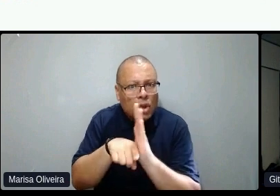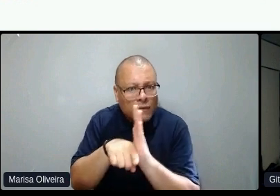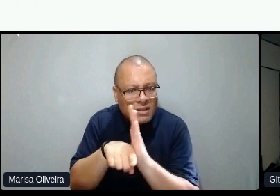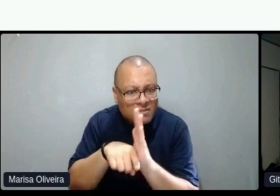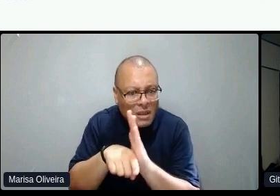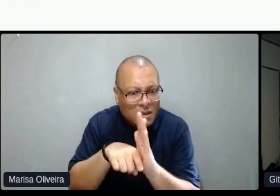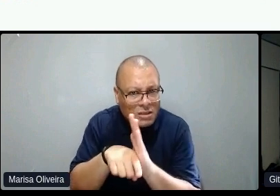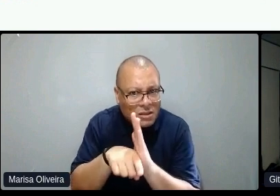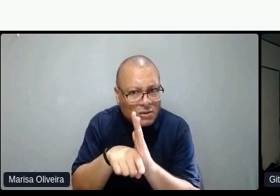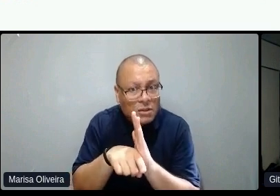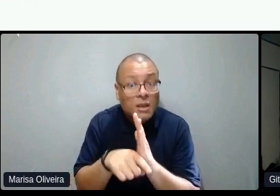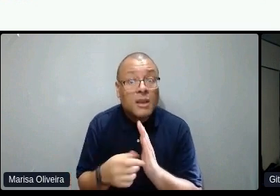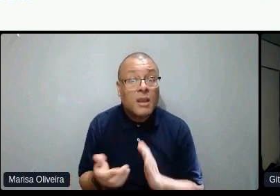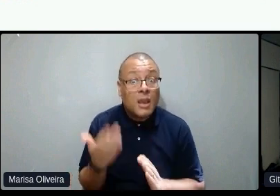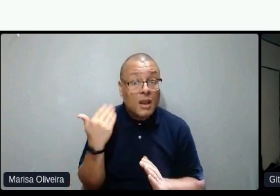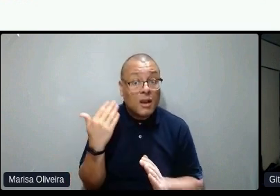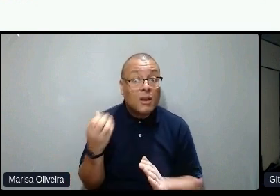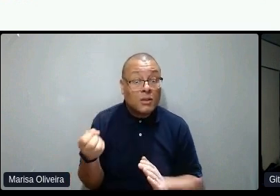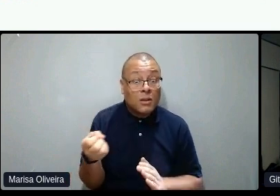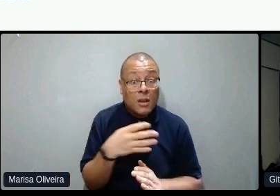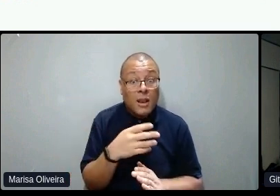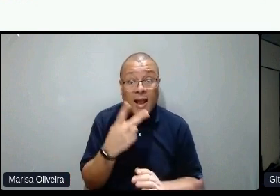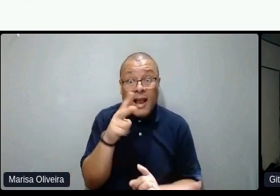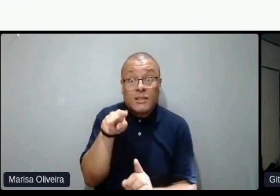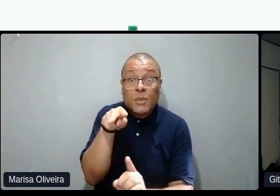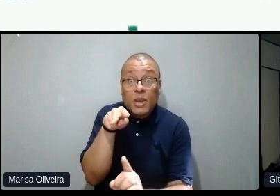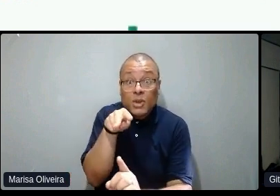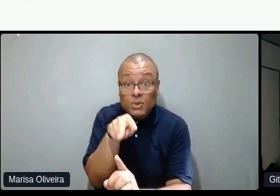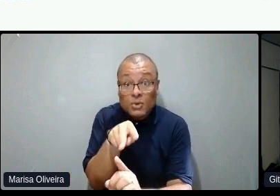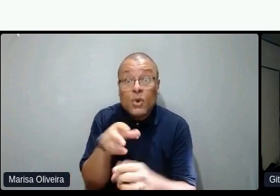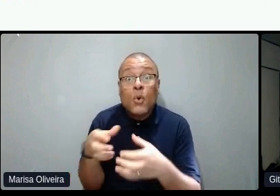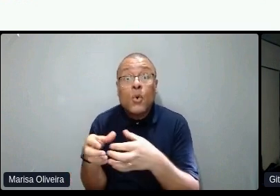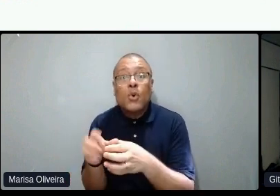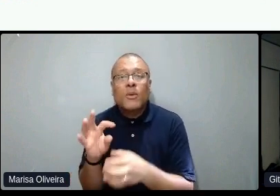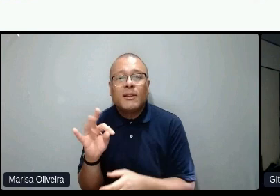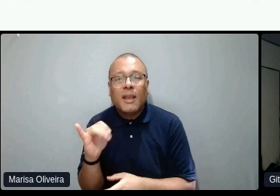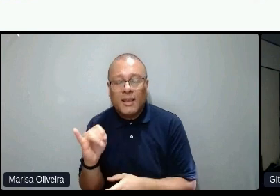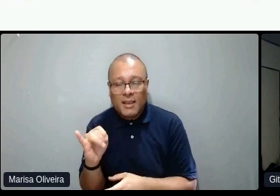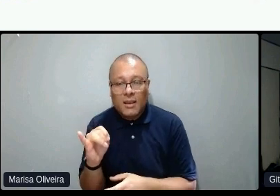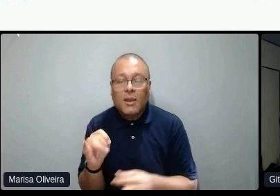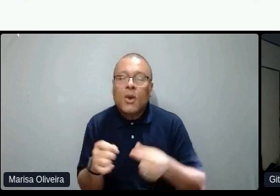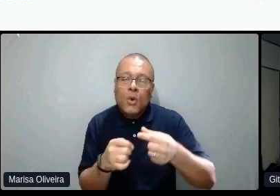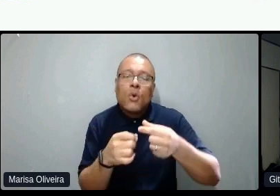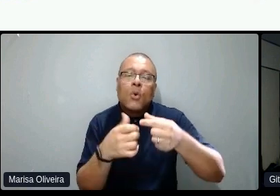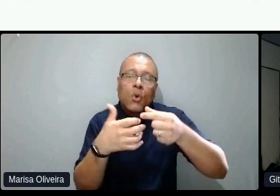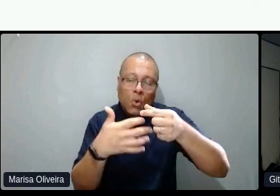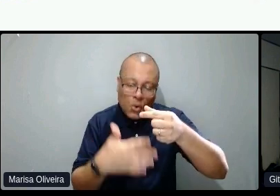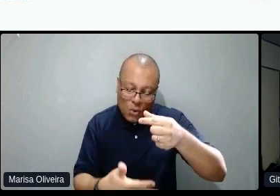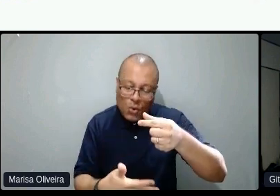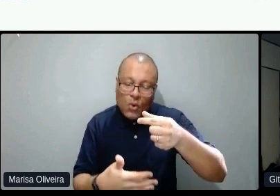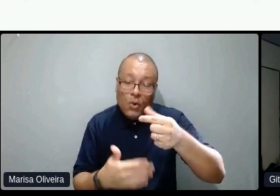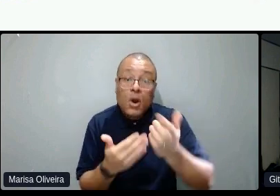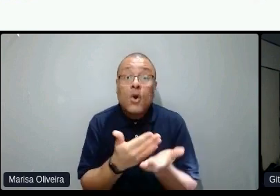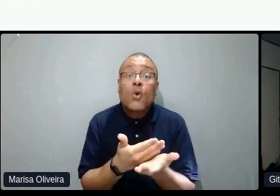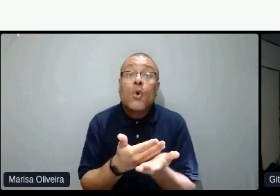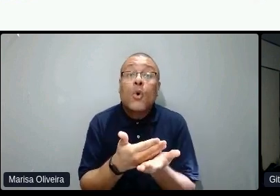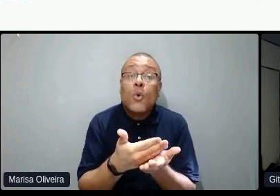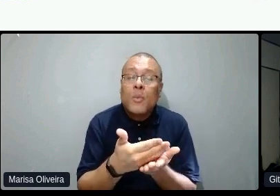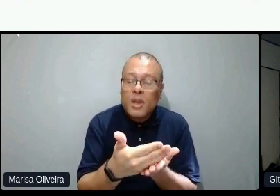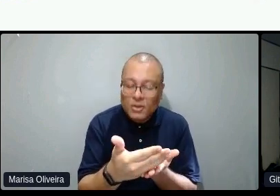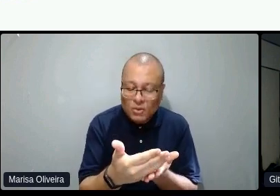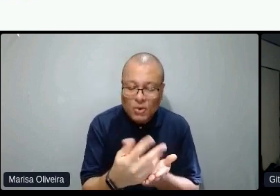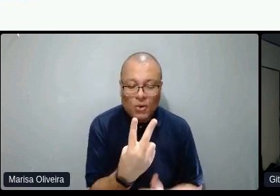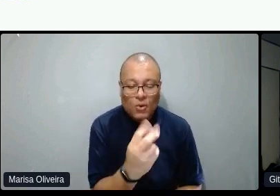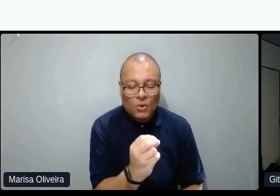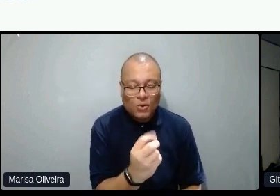And recently, we have the luck that in the IT industry, Google has started looking into this. So in